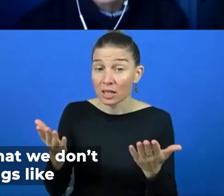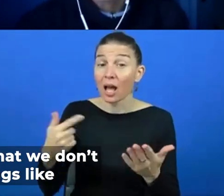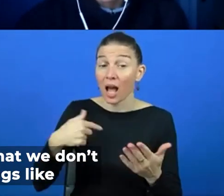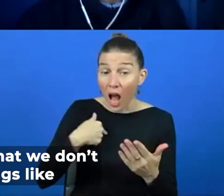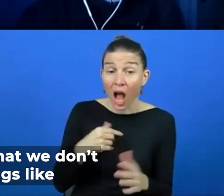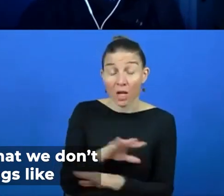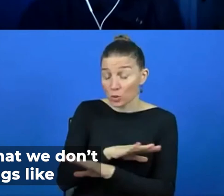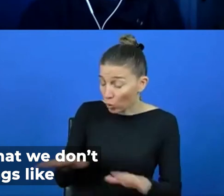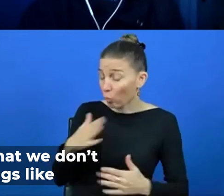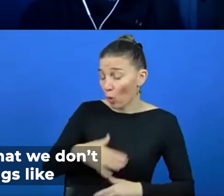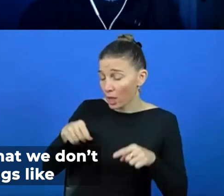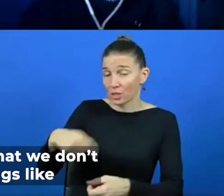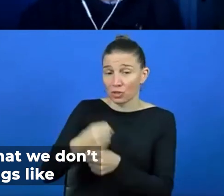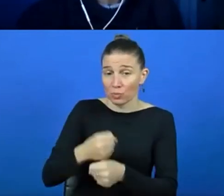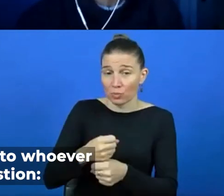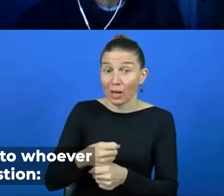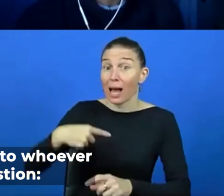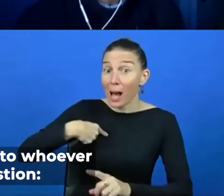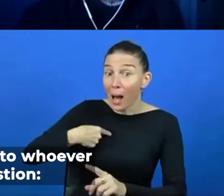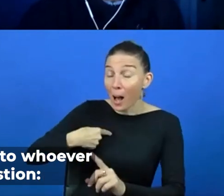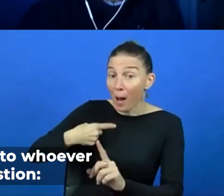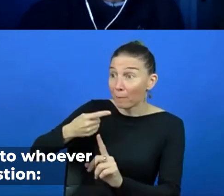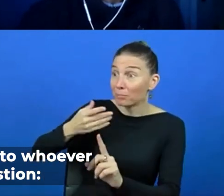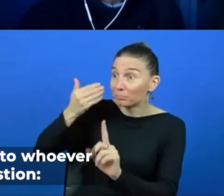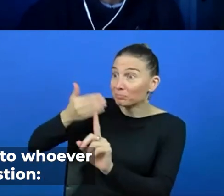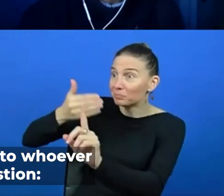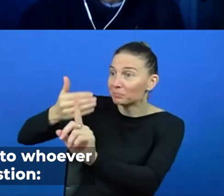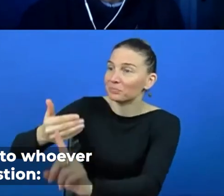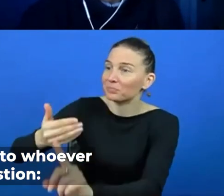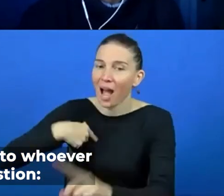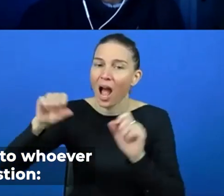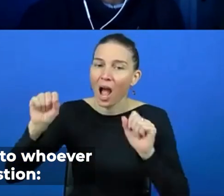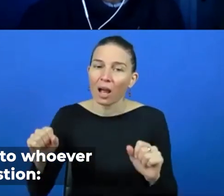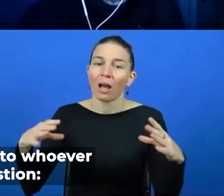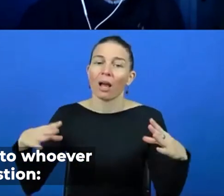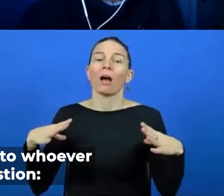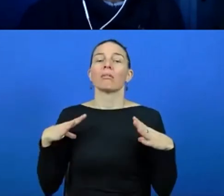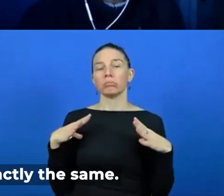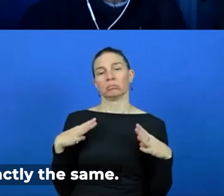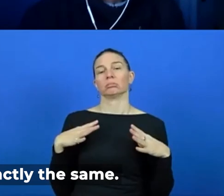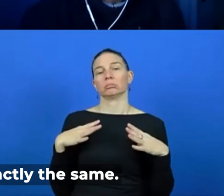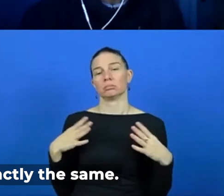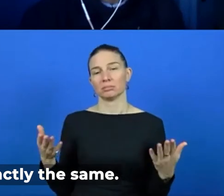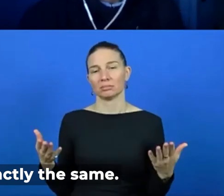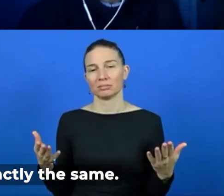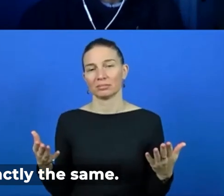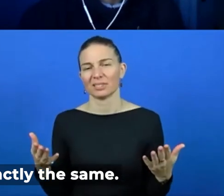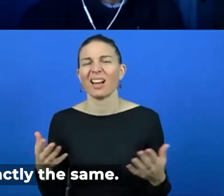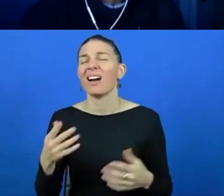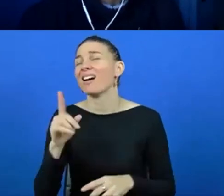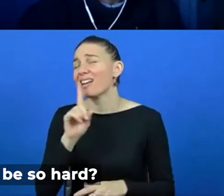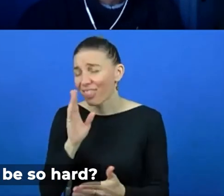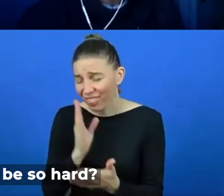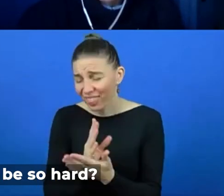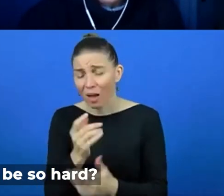It would be amazing that we don't have to have things like the Valuable 500. And to the whoever asked that question, you know what, there are days I think exactly the